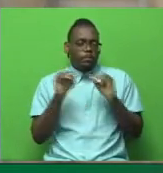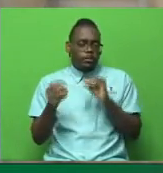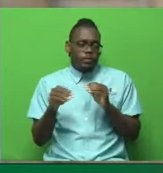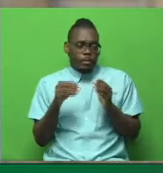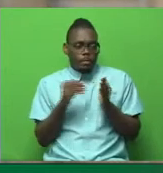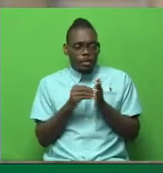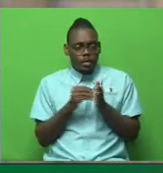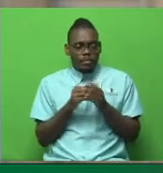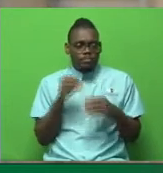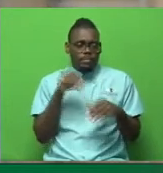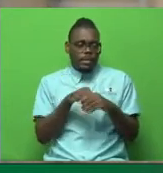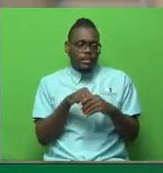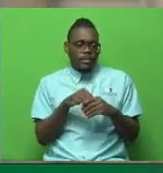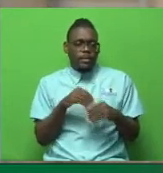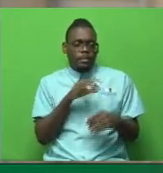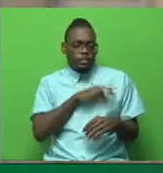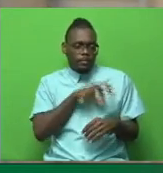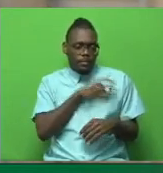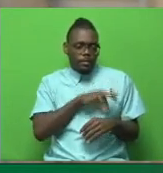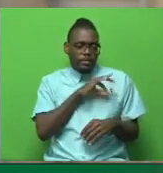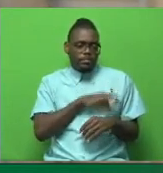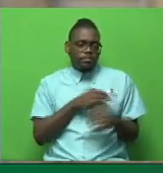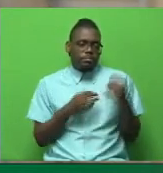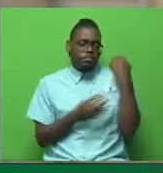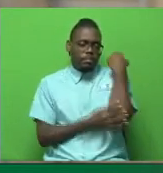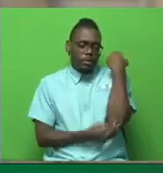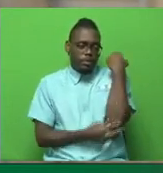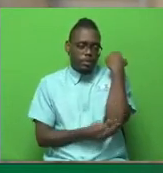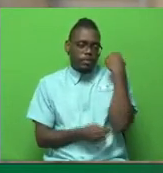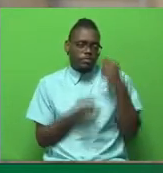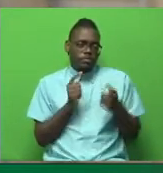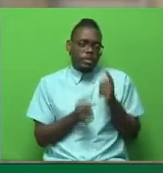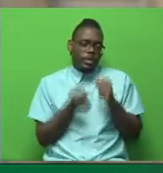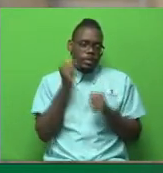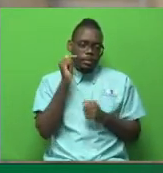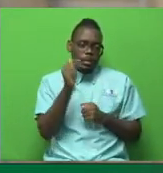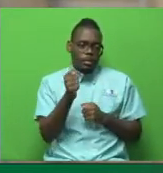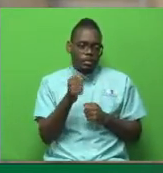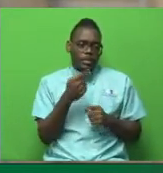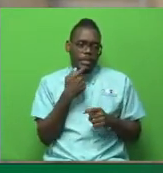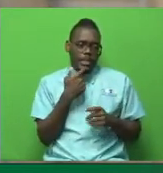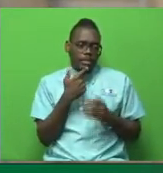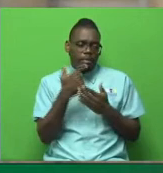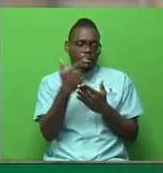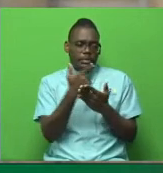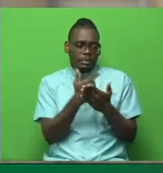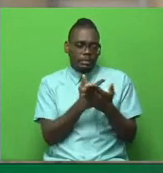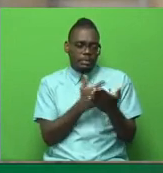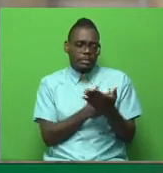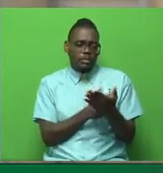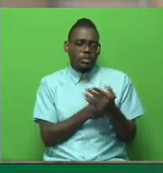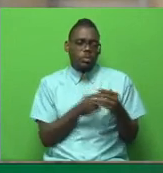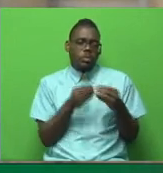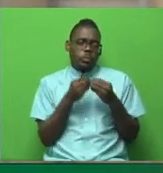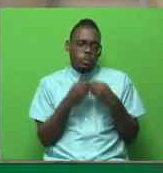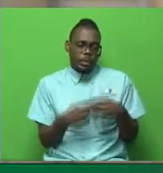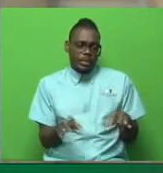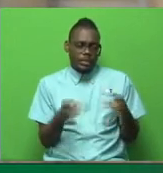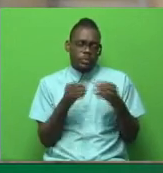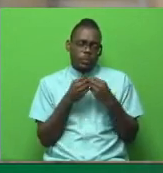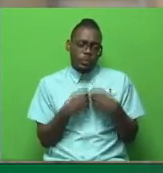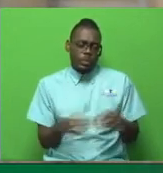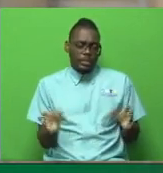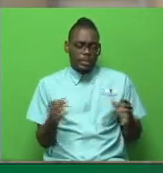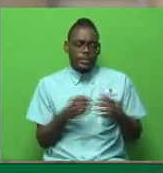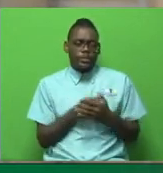let me mention to your list several of the programs in which wasteful taxpayers money which would have been spent on a subsidy